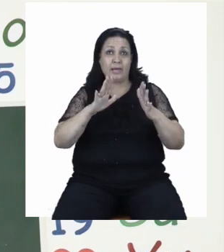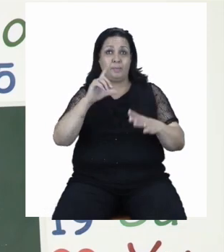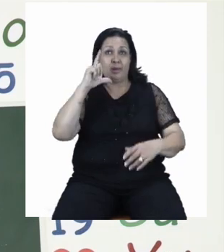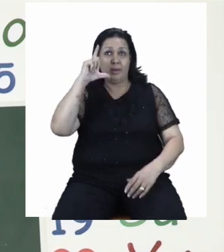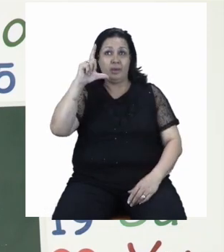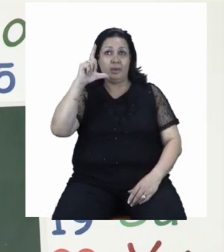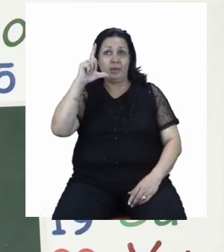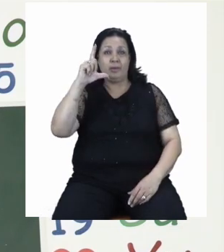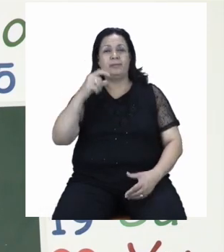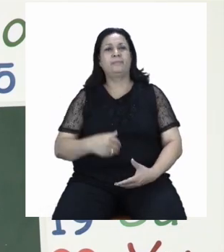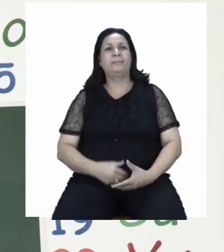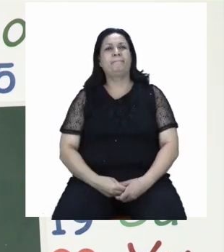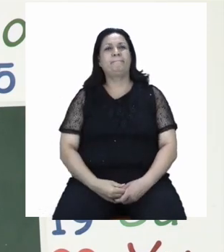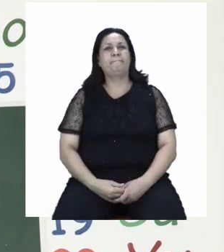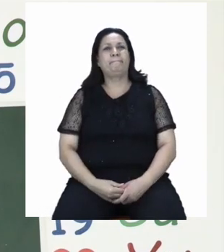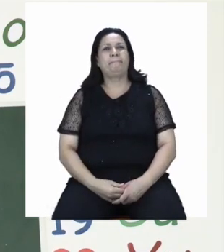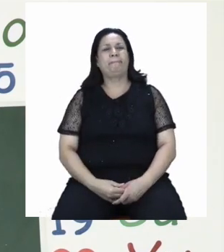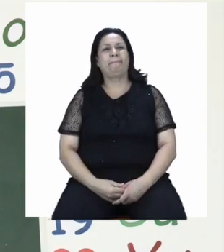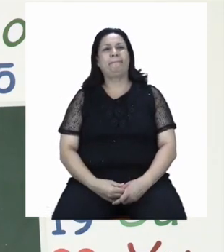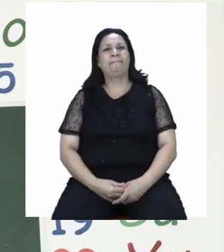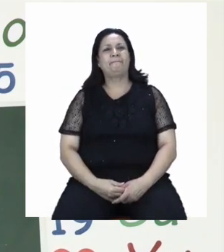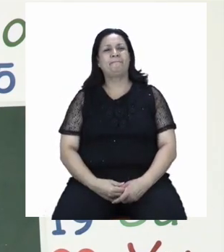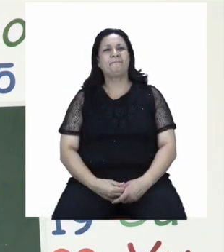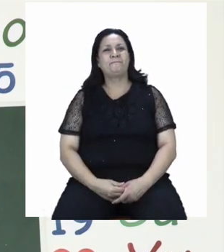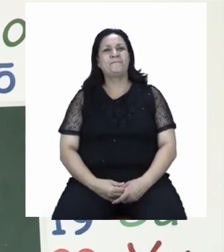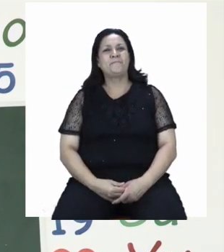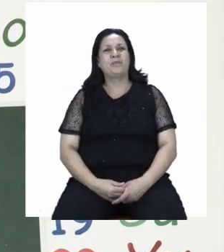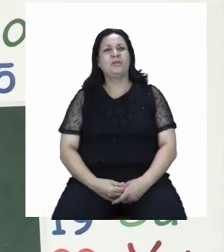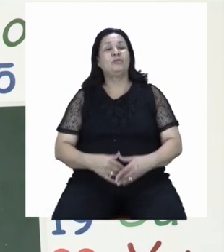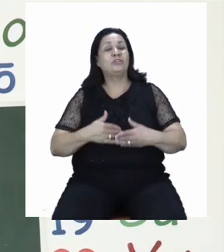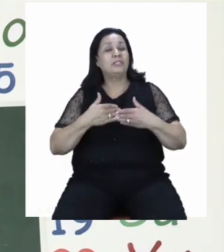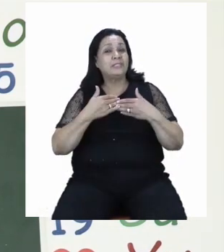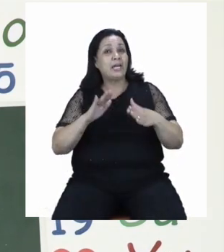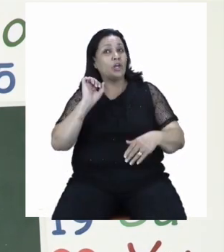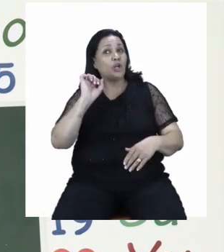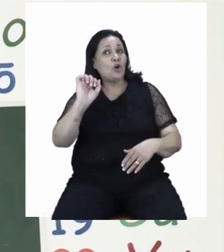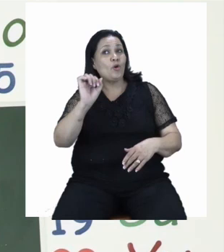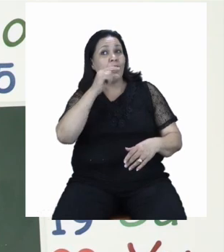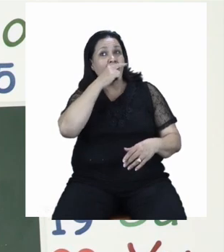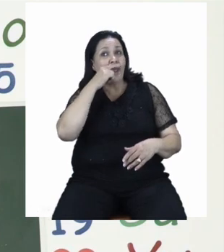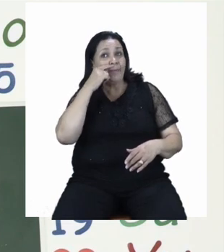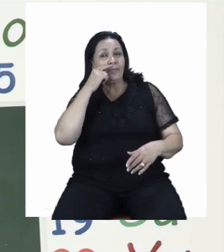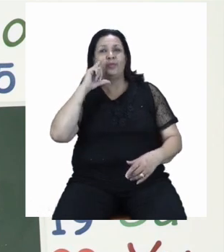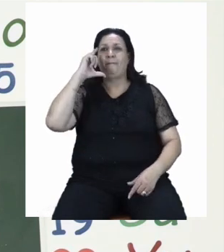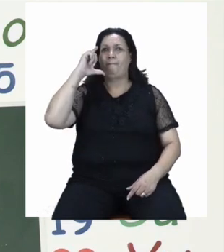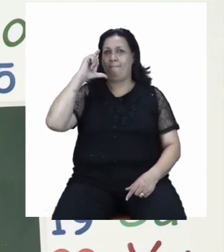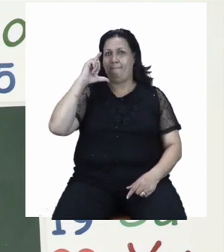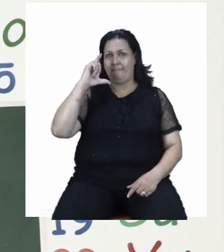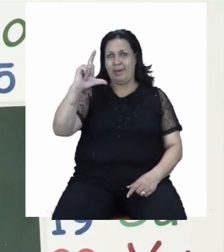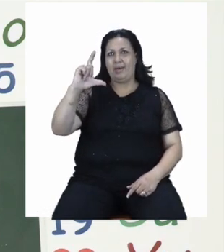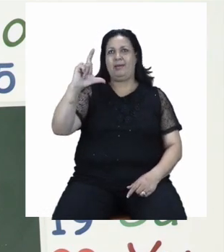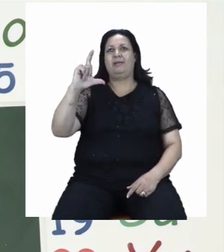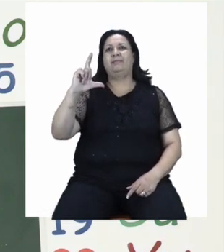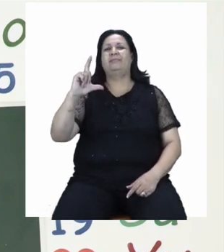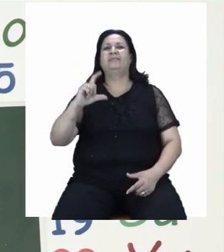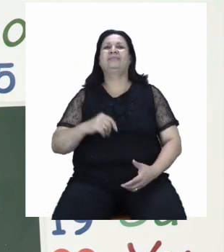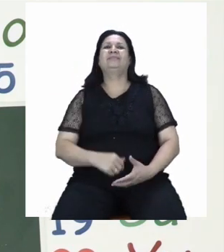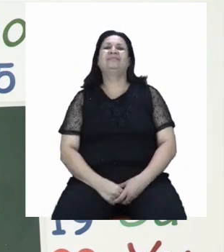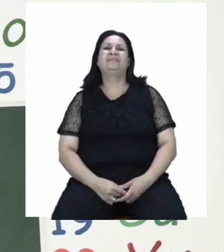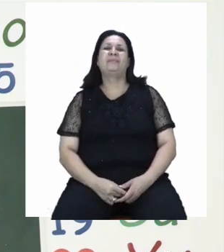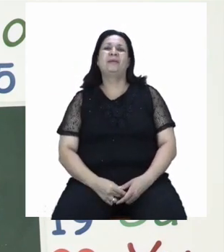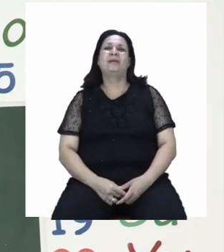So you must also start your name with a big letter. So mine starts with